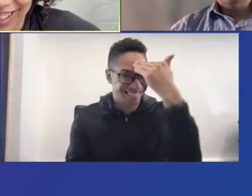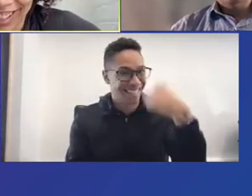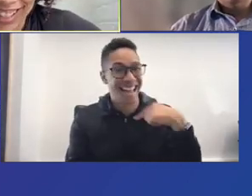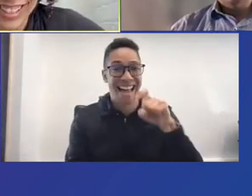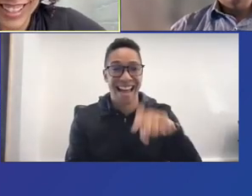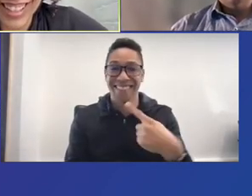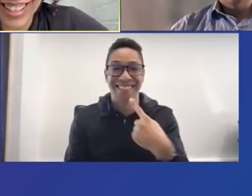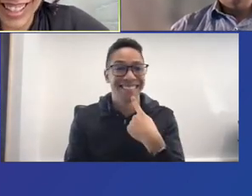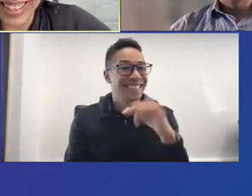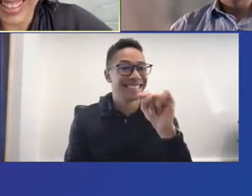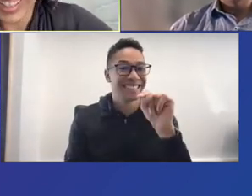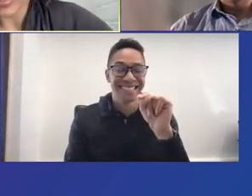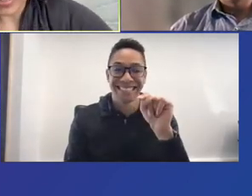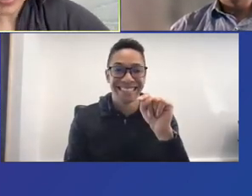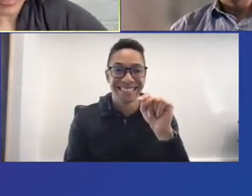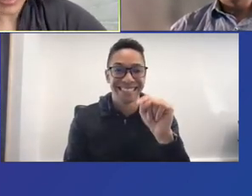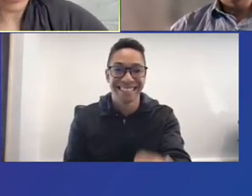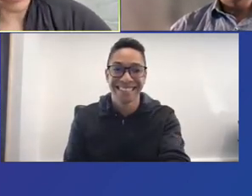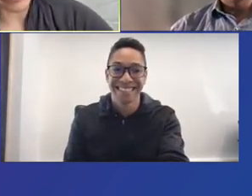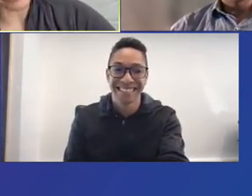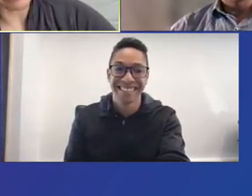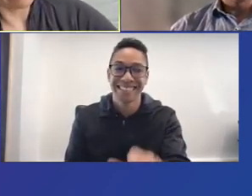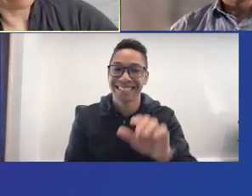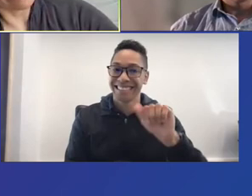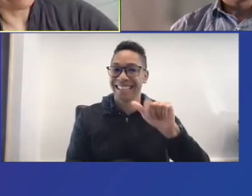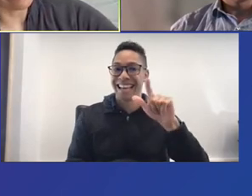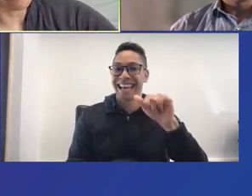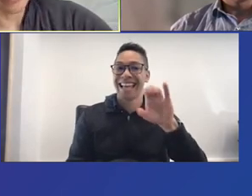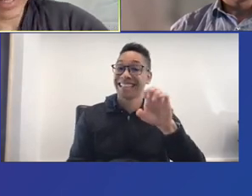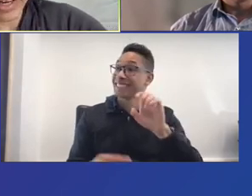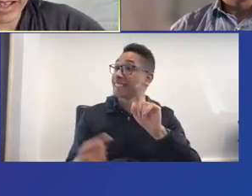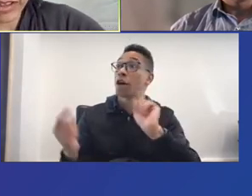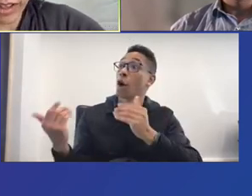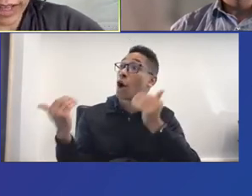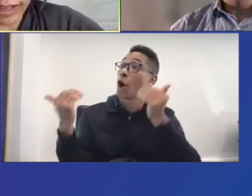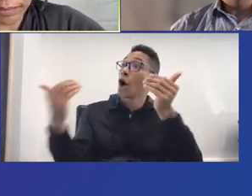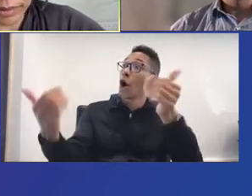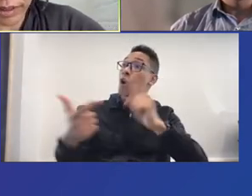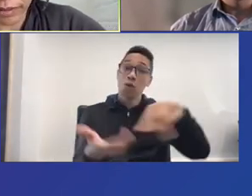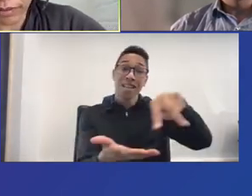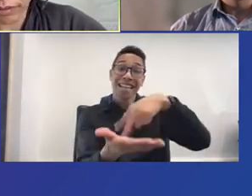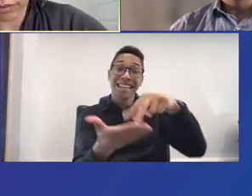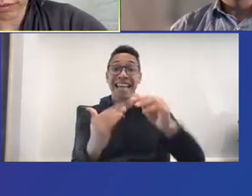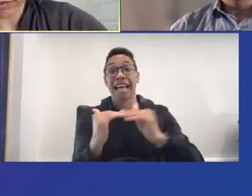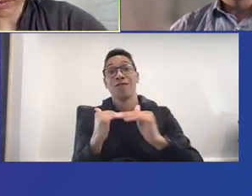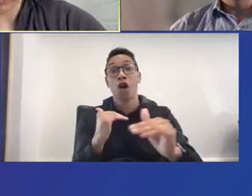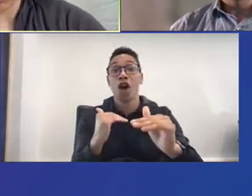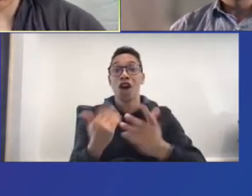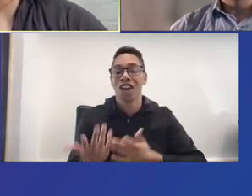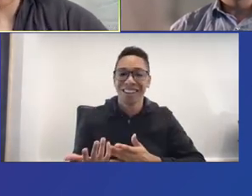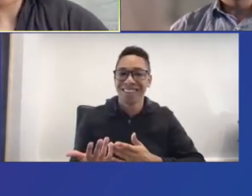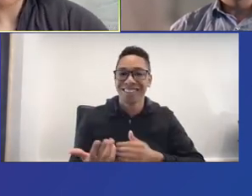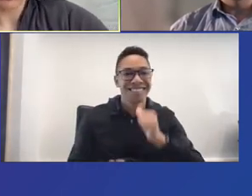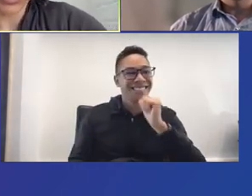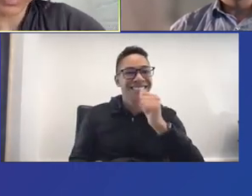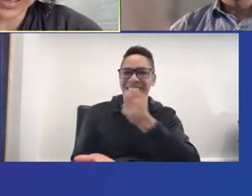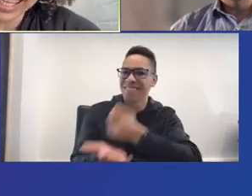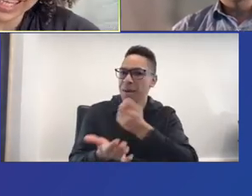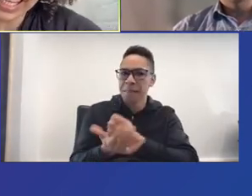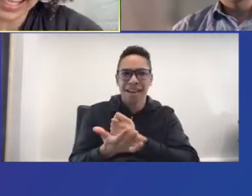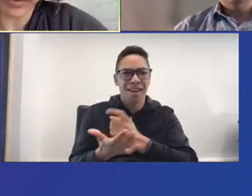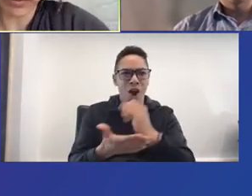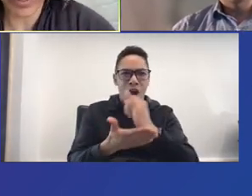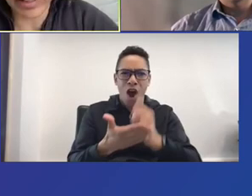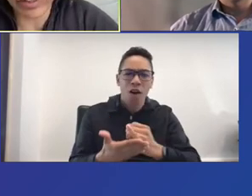it. Say it! To the dance world. Art is not therapy. We have talked